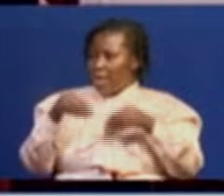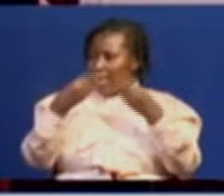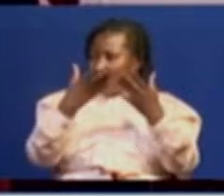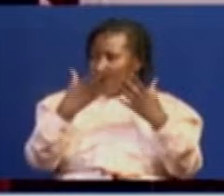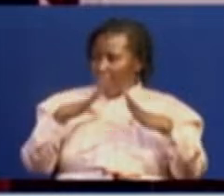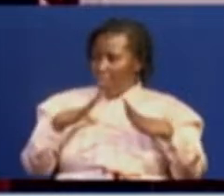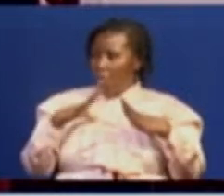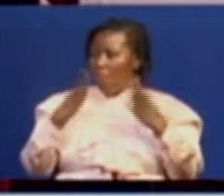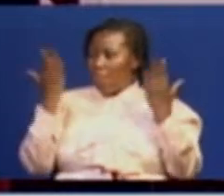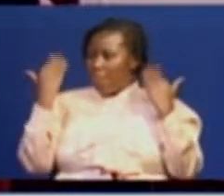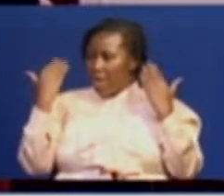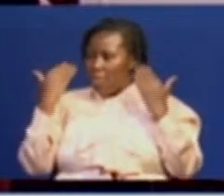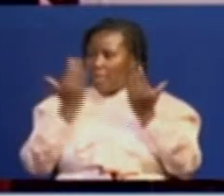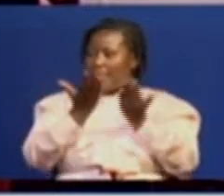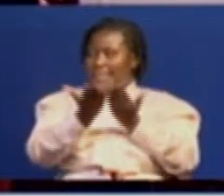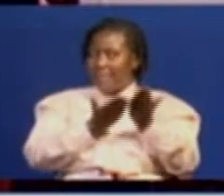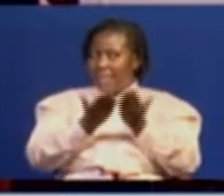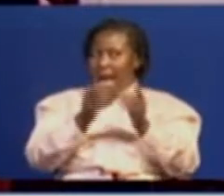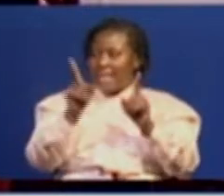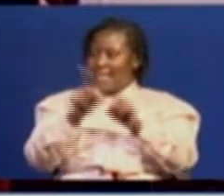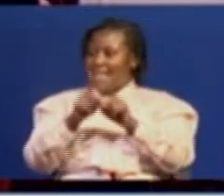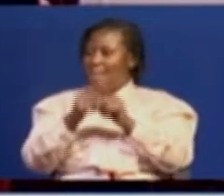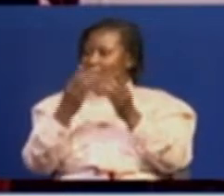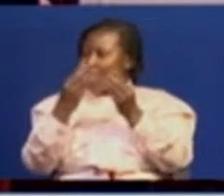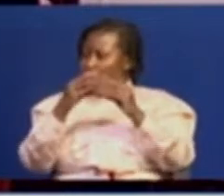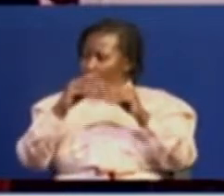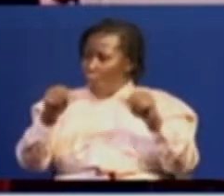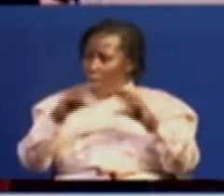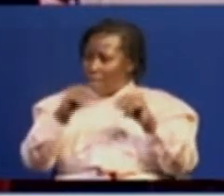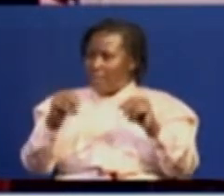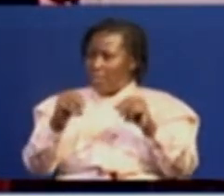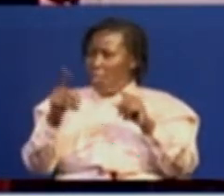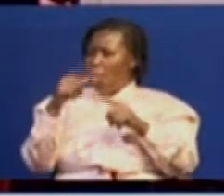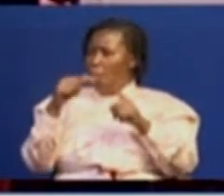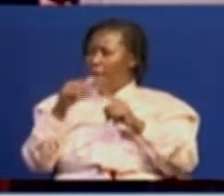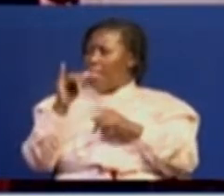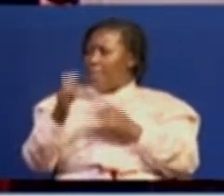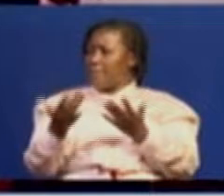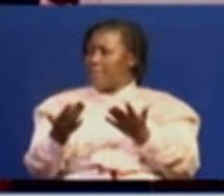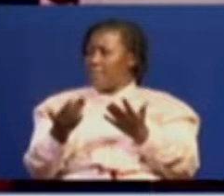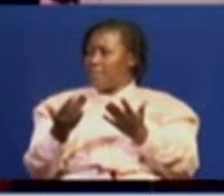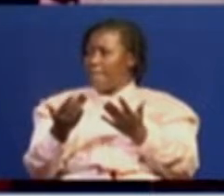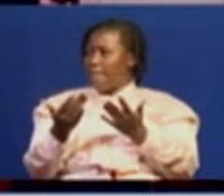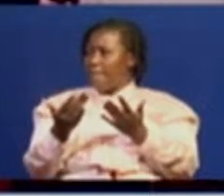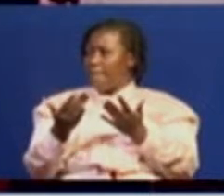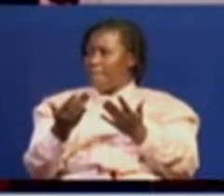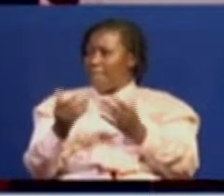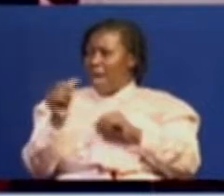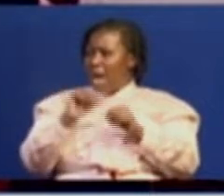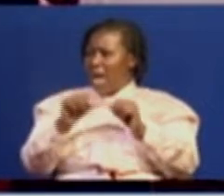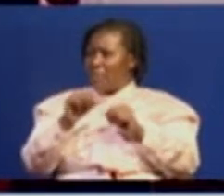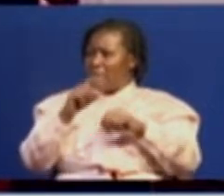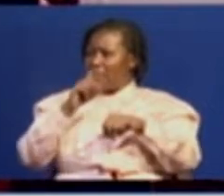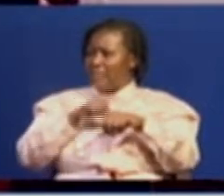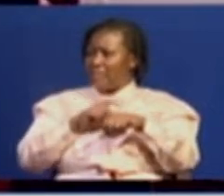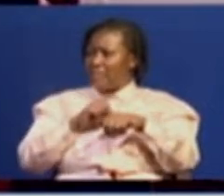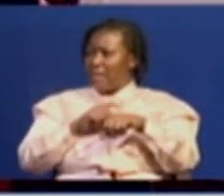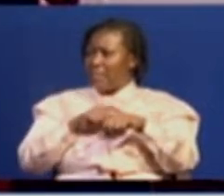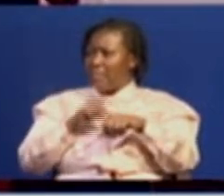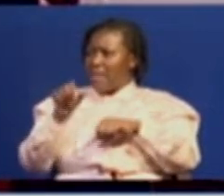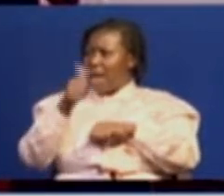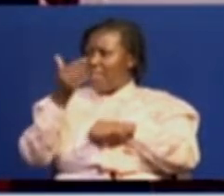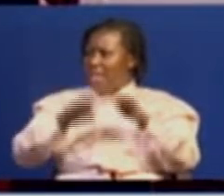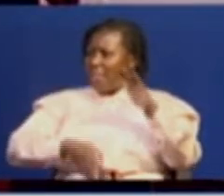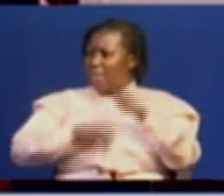to give the people of Meru services and quality services. When was this? That was around the time